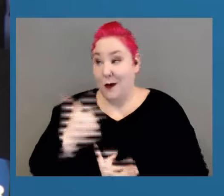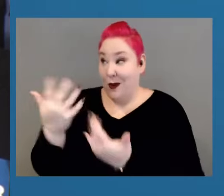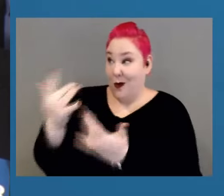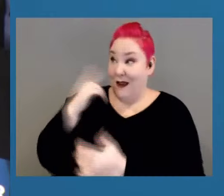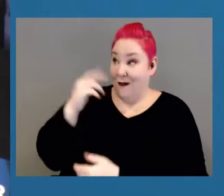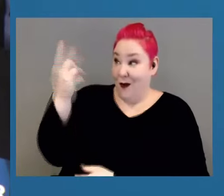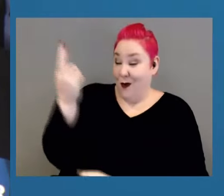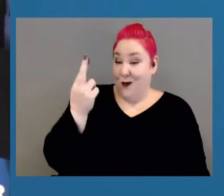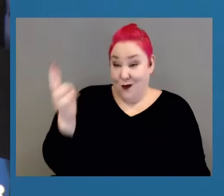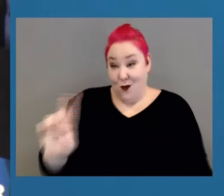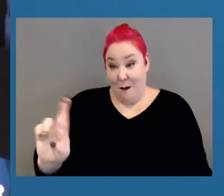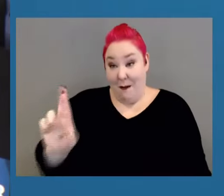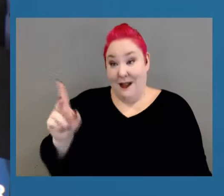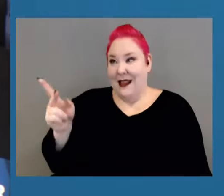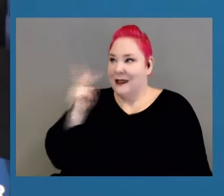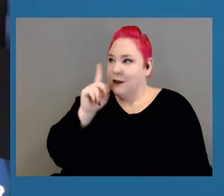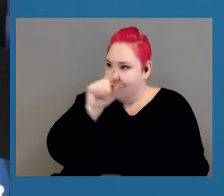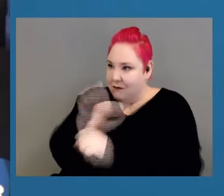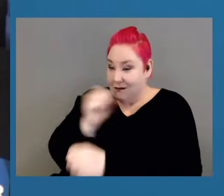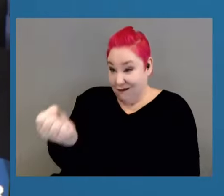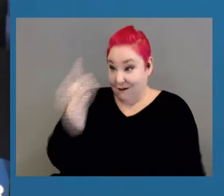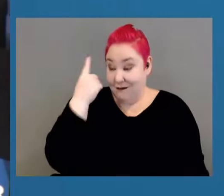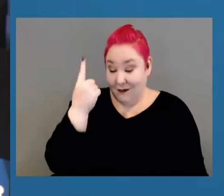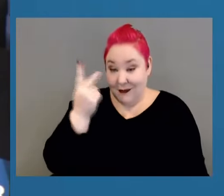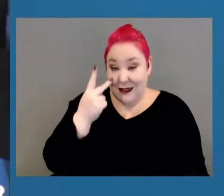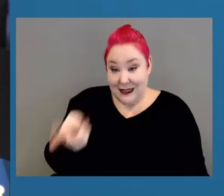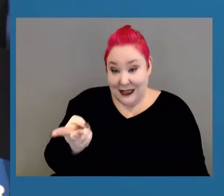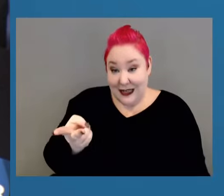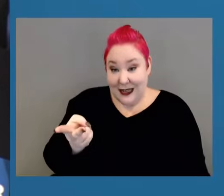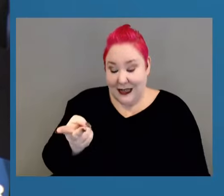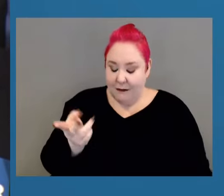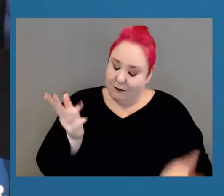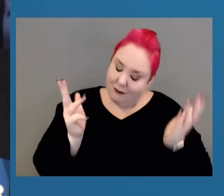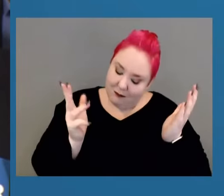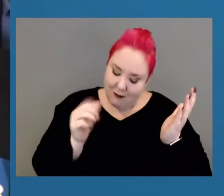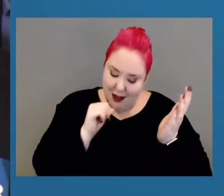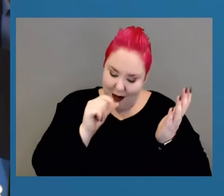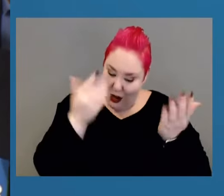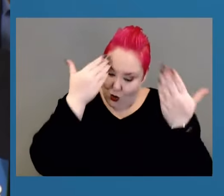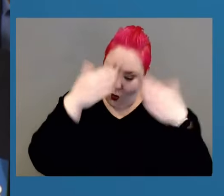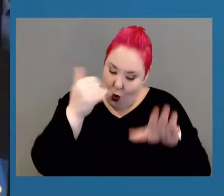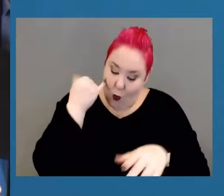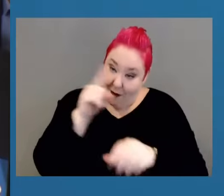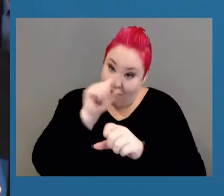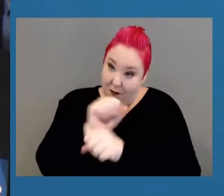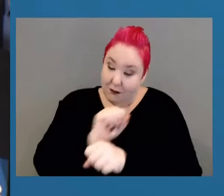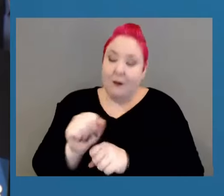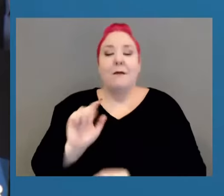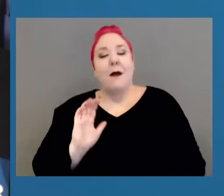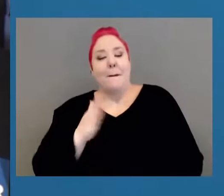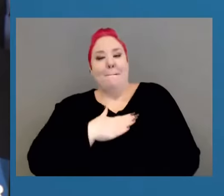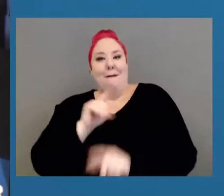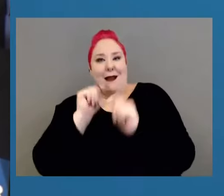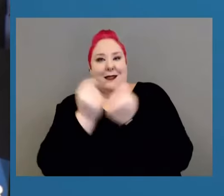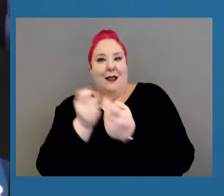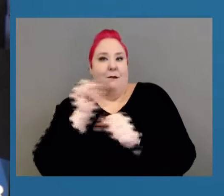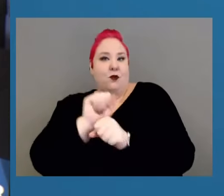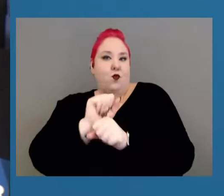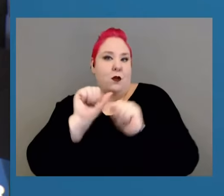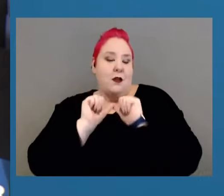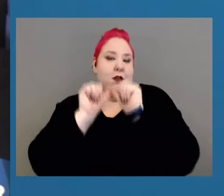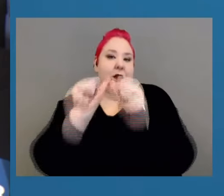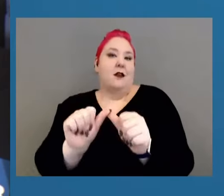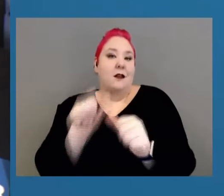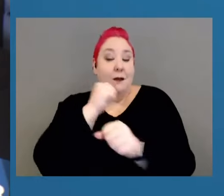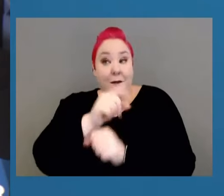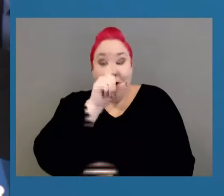the light of day, I'm not sure I'm holding my breath on that one, my team and I are working around the clock to make sure that families in New